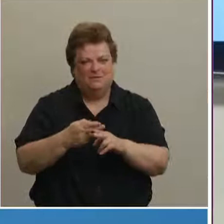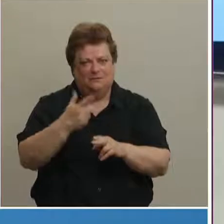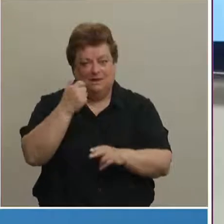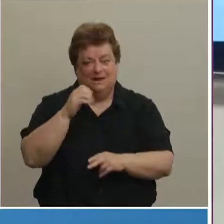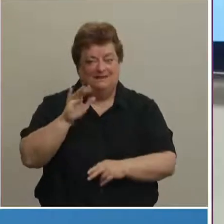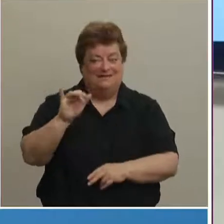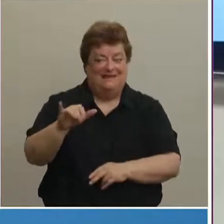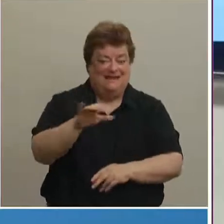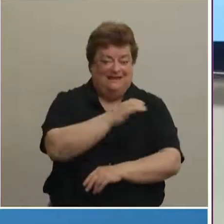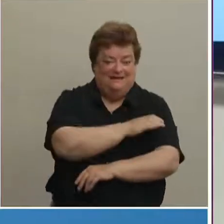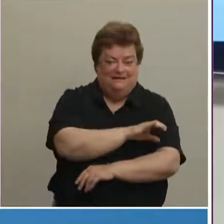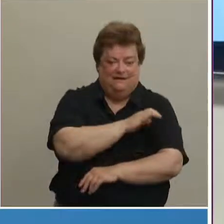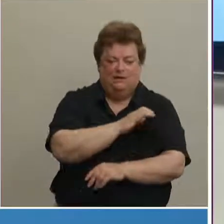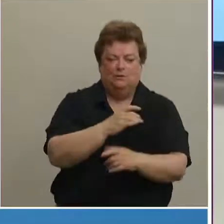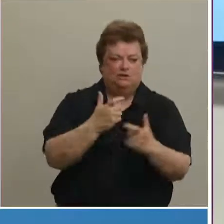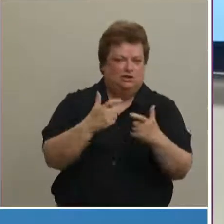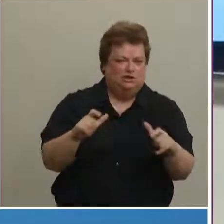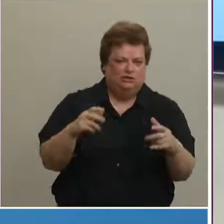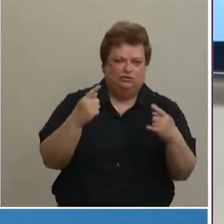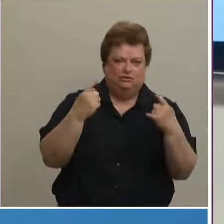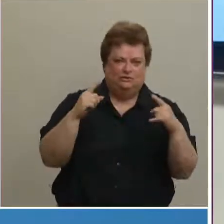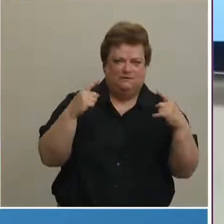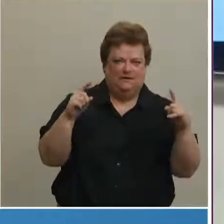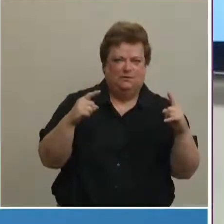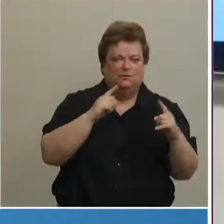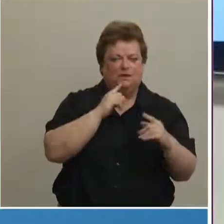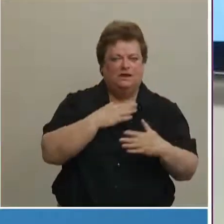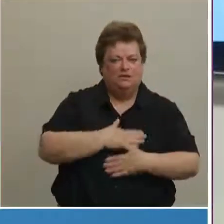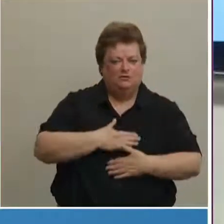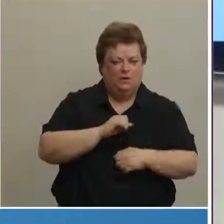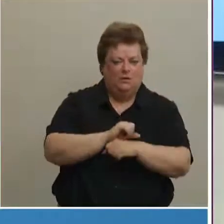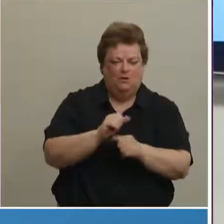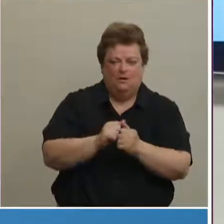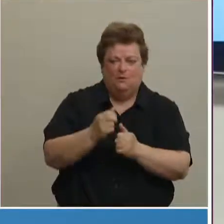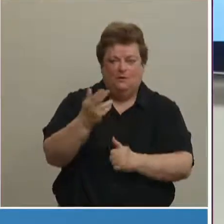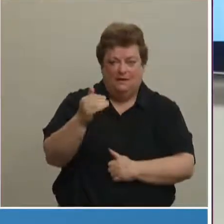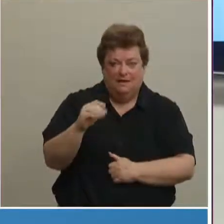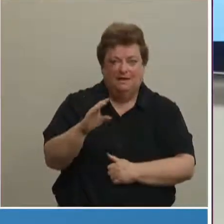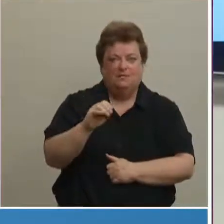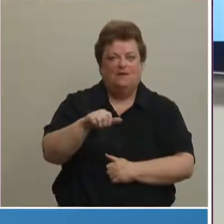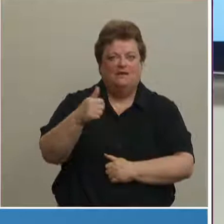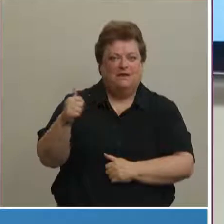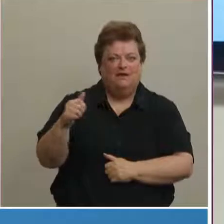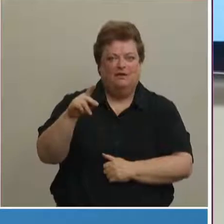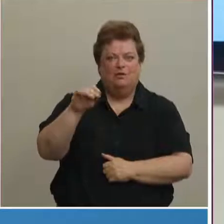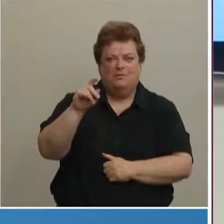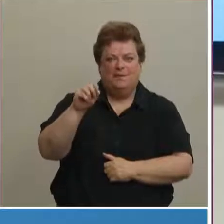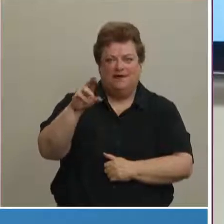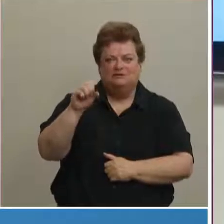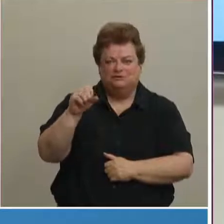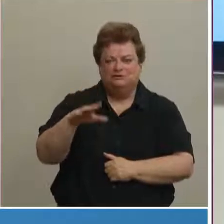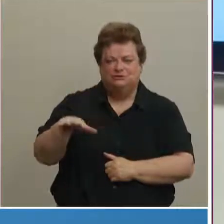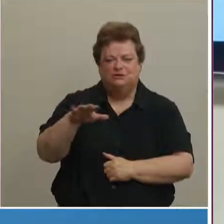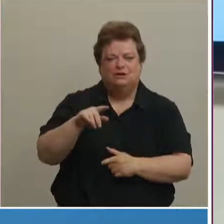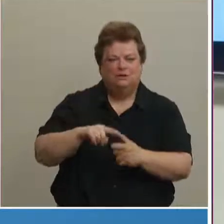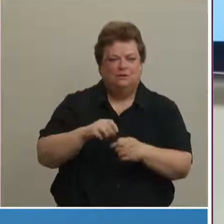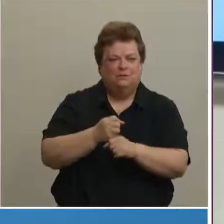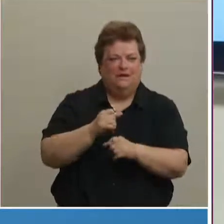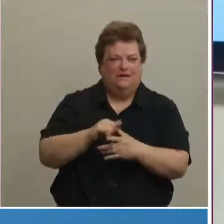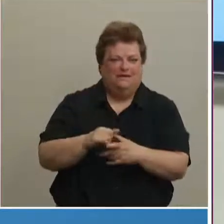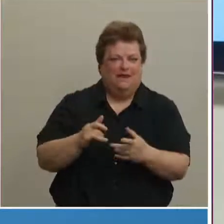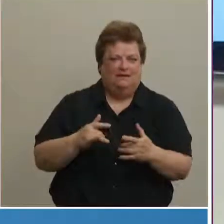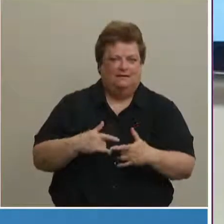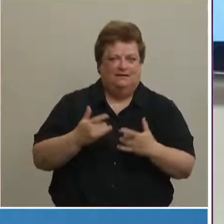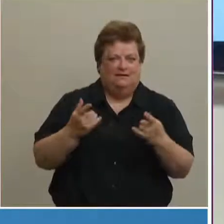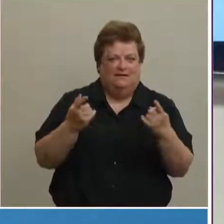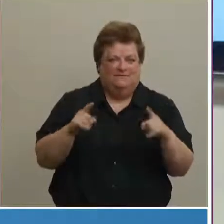a huge success, and we really enjoyed working with him and the other pastors to make the event